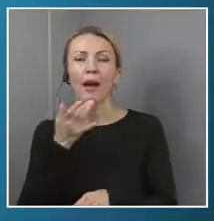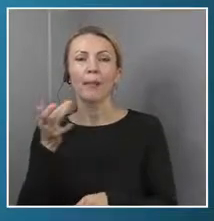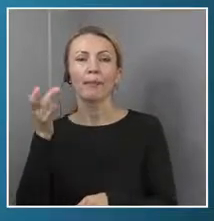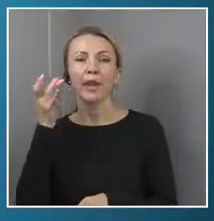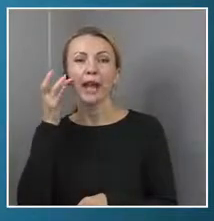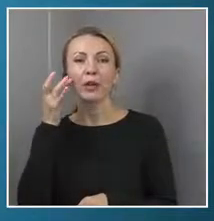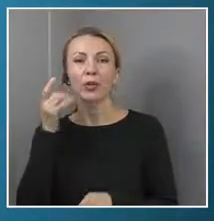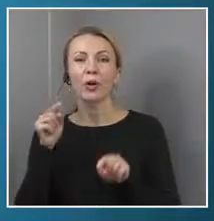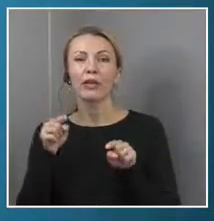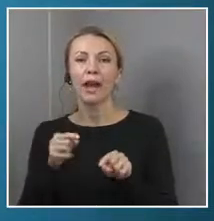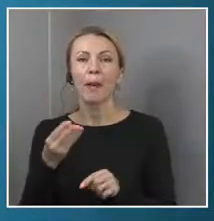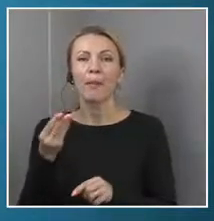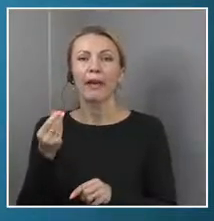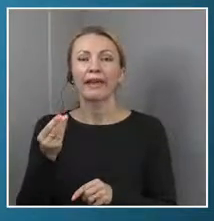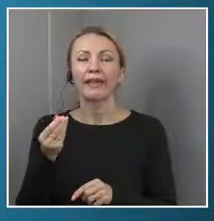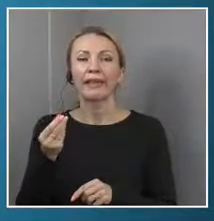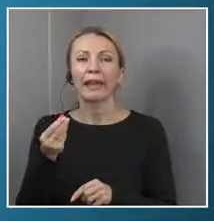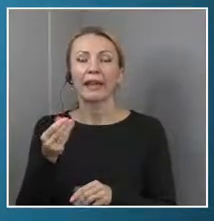and